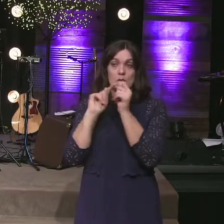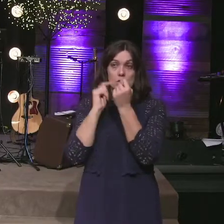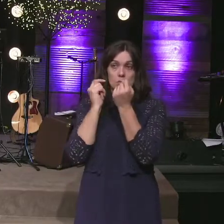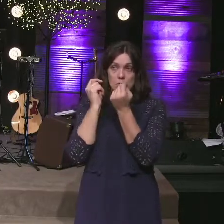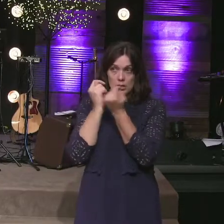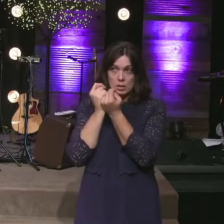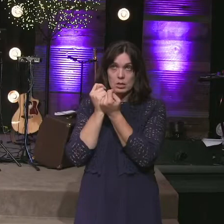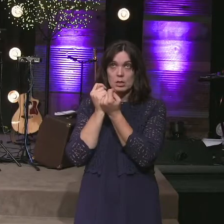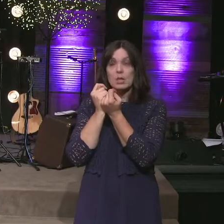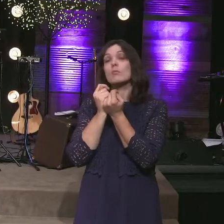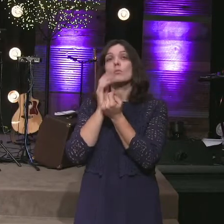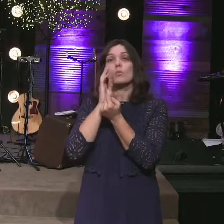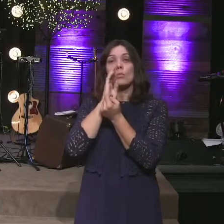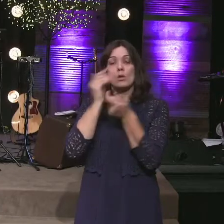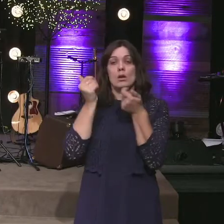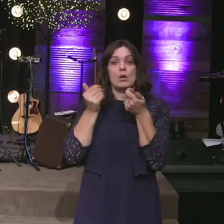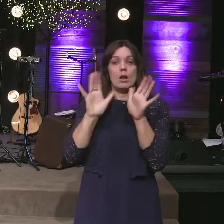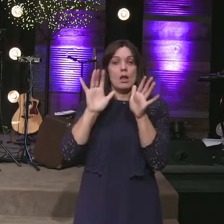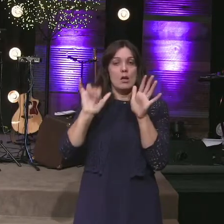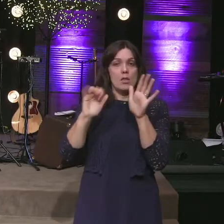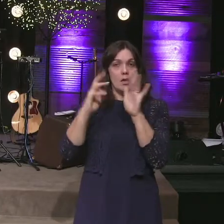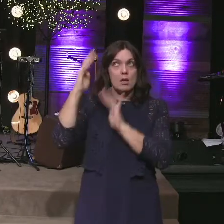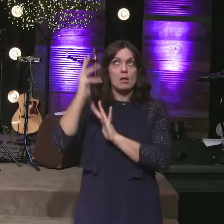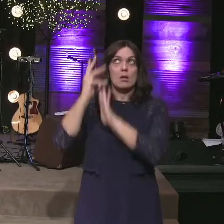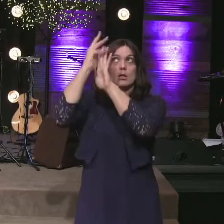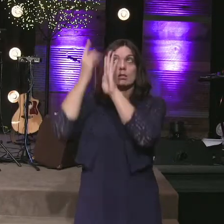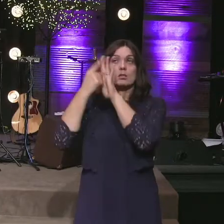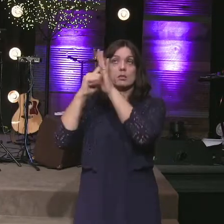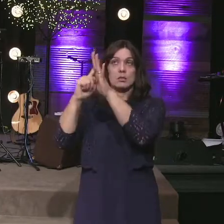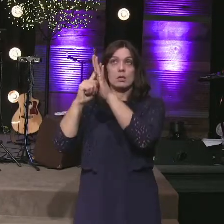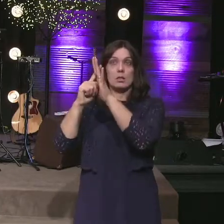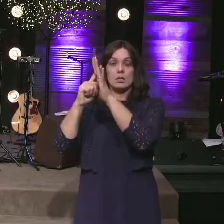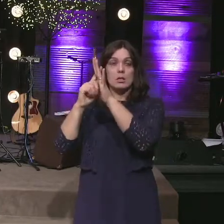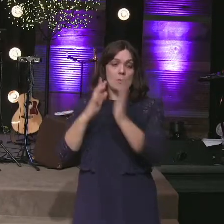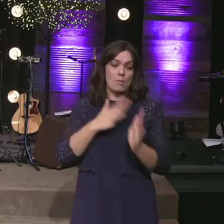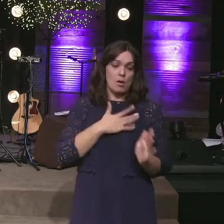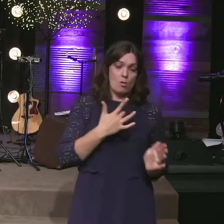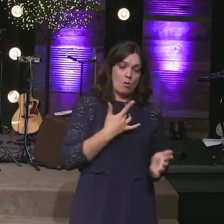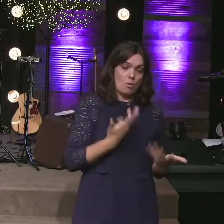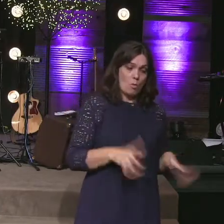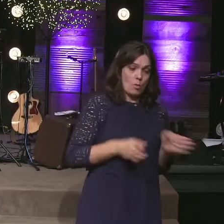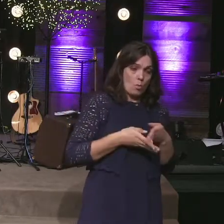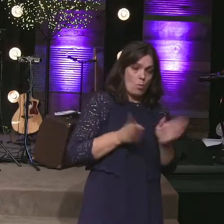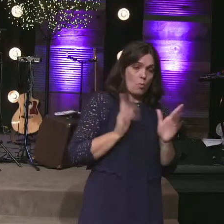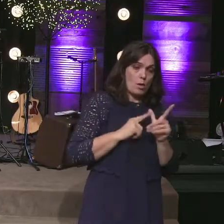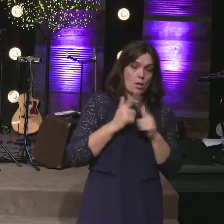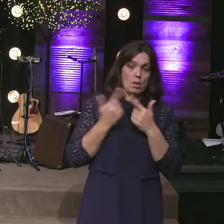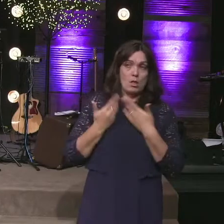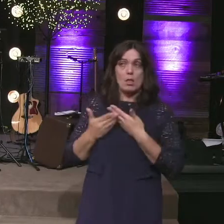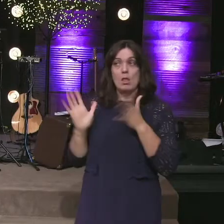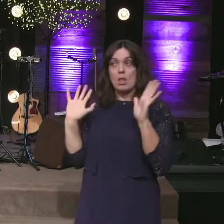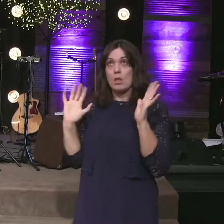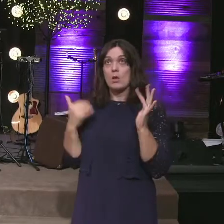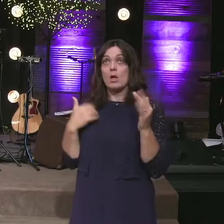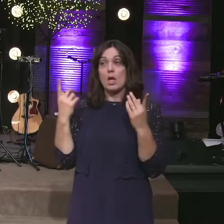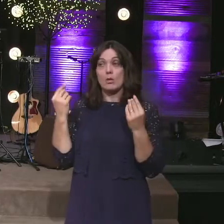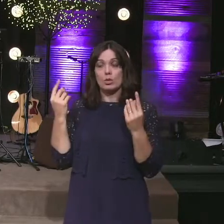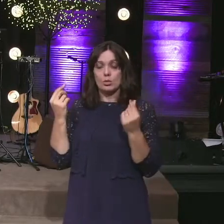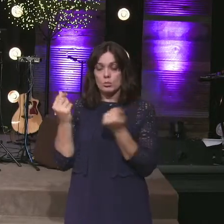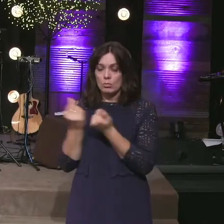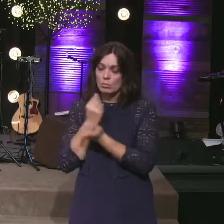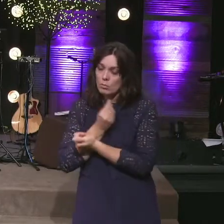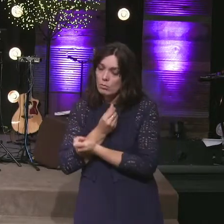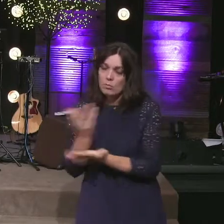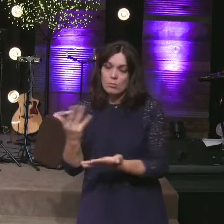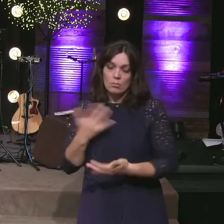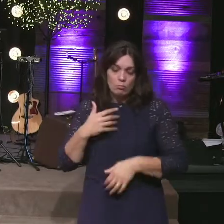the presence of God and my heart was open before him, I would go up to the altar and I would dump my stuff.